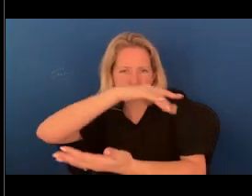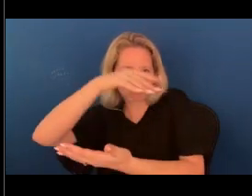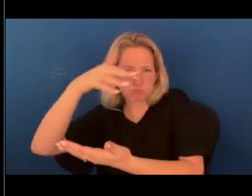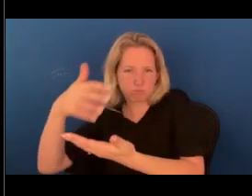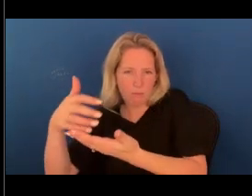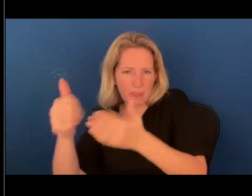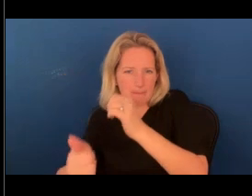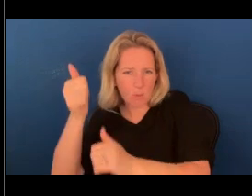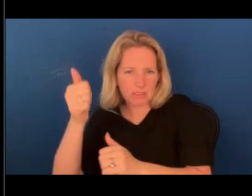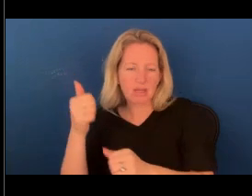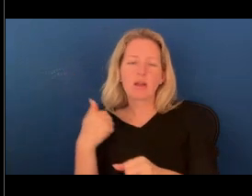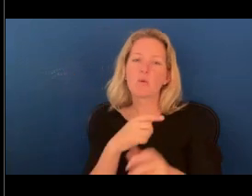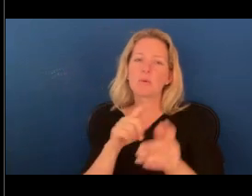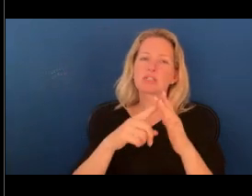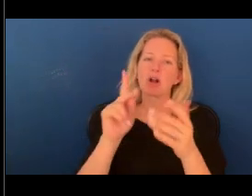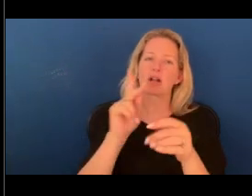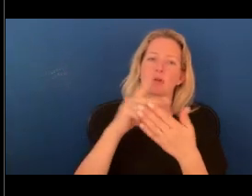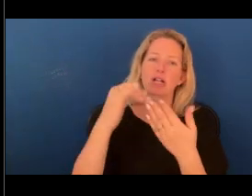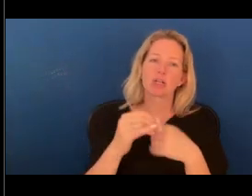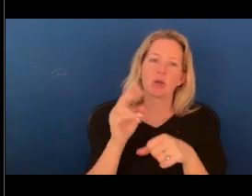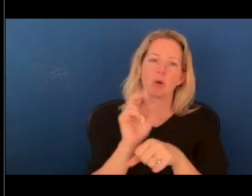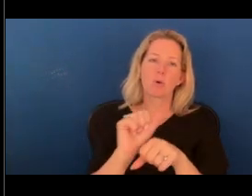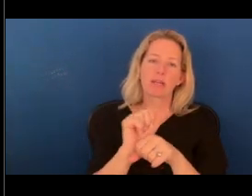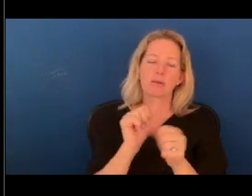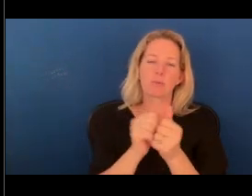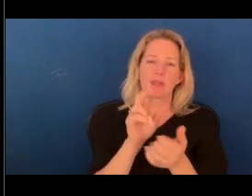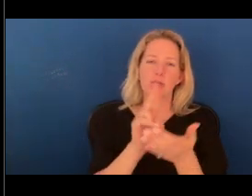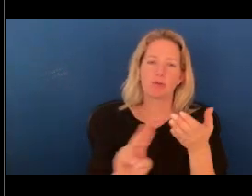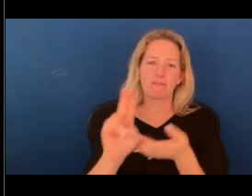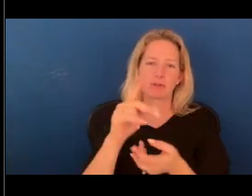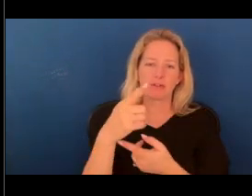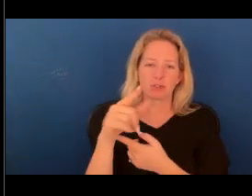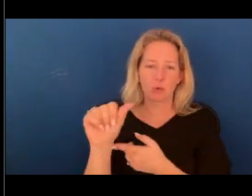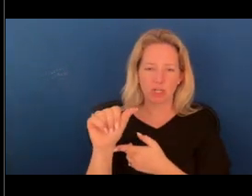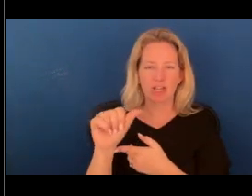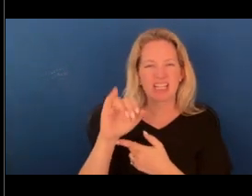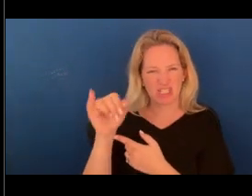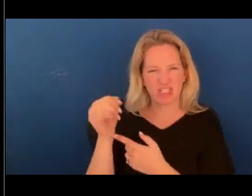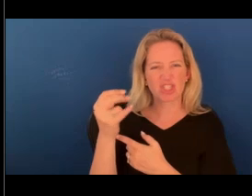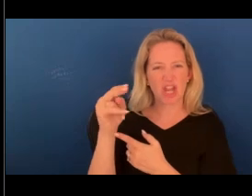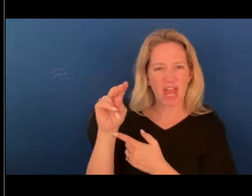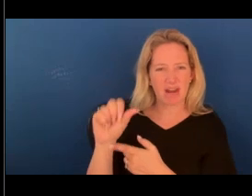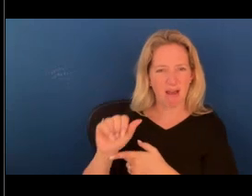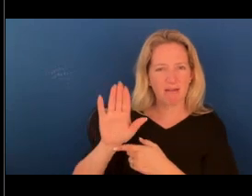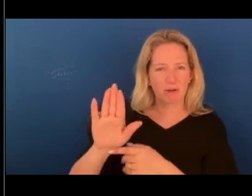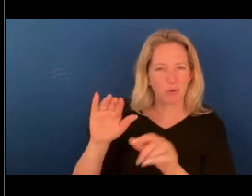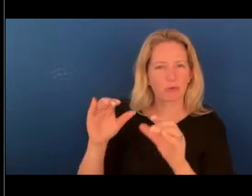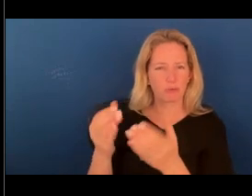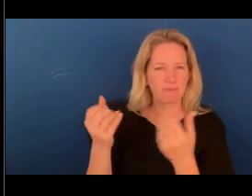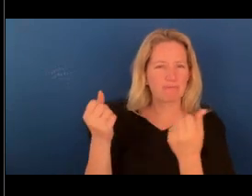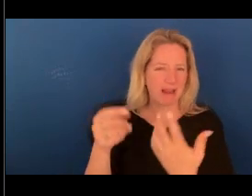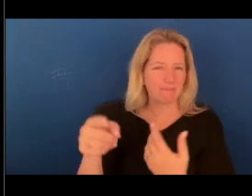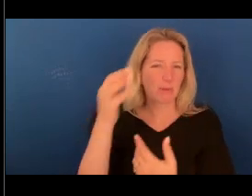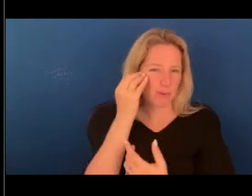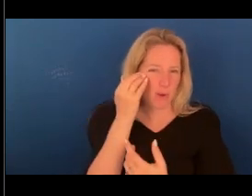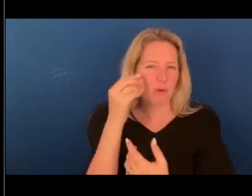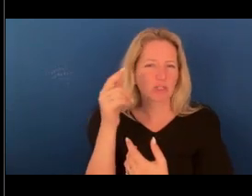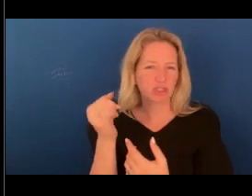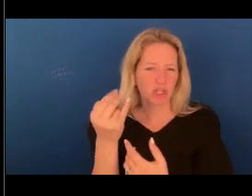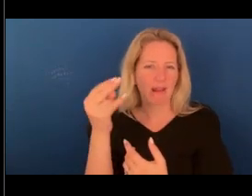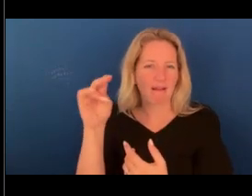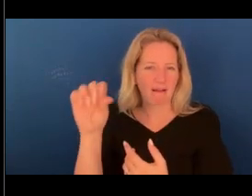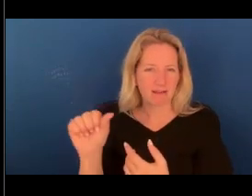with the University of Georgia. This is Jenna Jambek's group. I know many of you must know Jenna. To develop a model for estimating counts, item